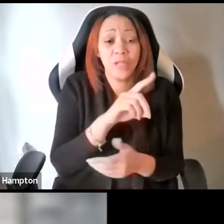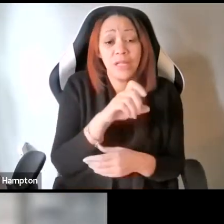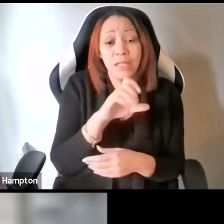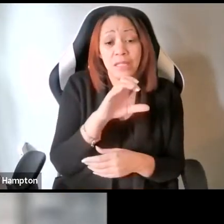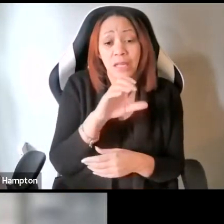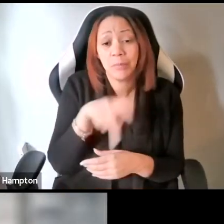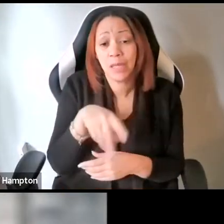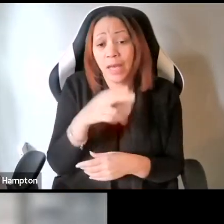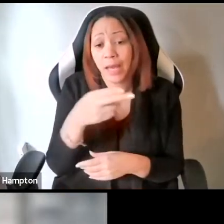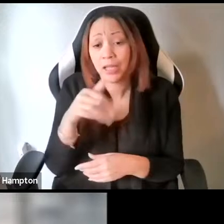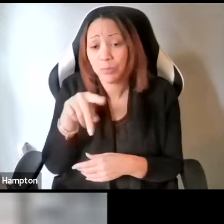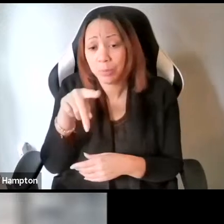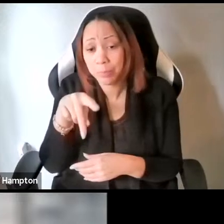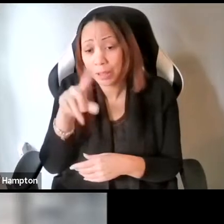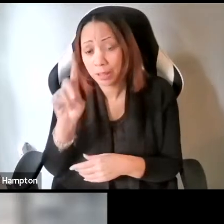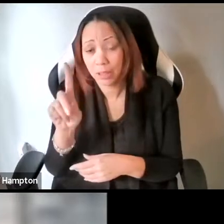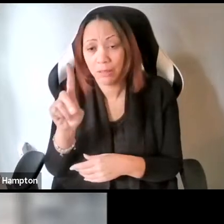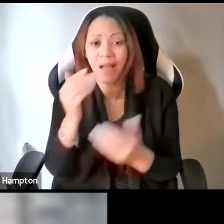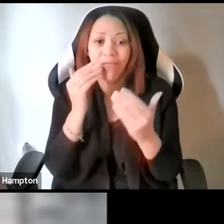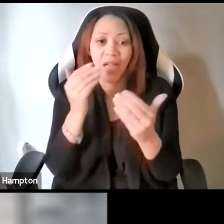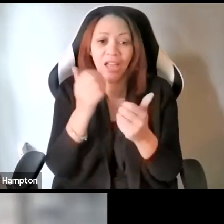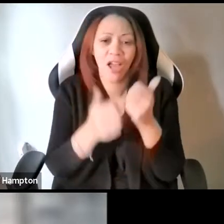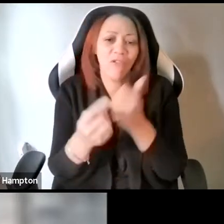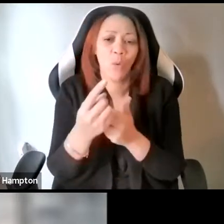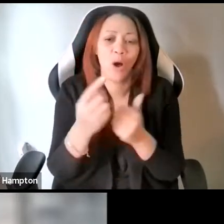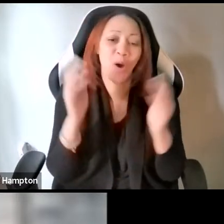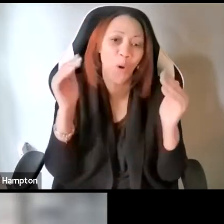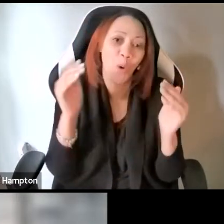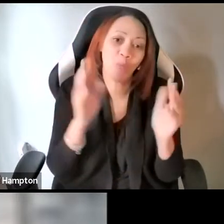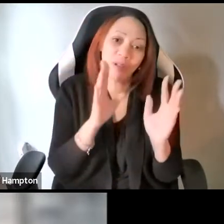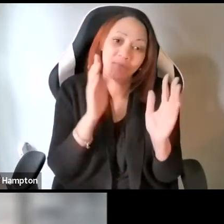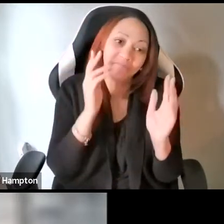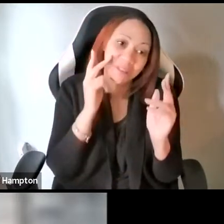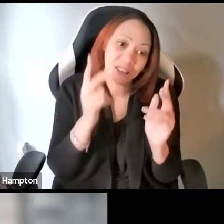all, and hope to talk to you again soon.